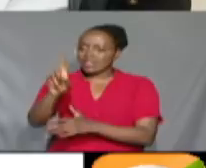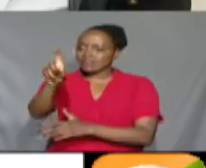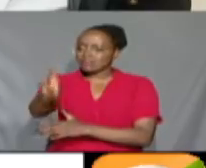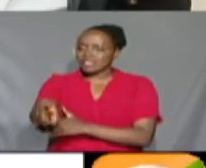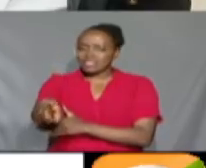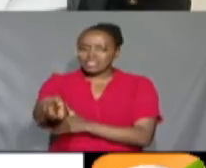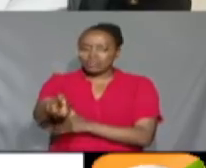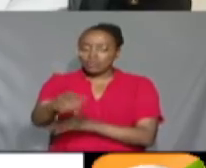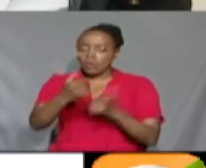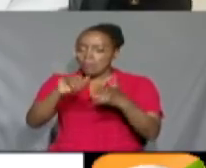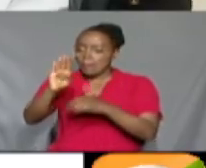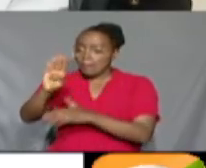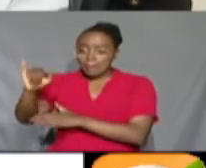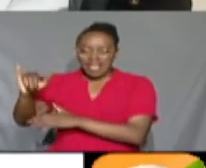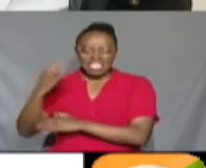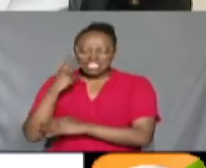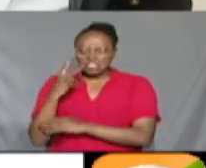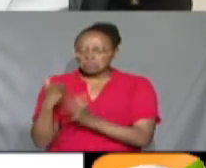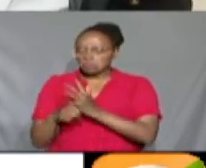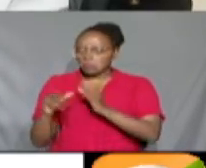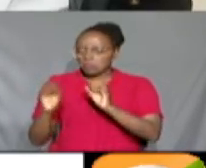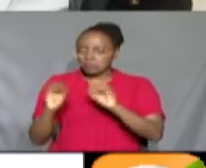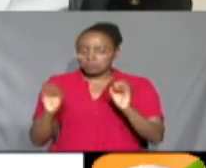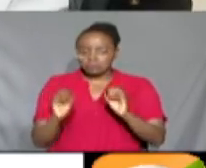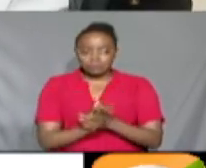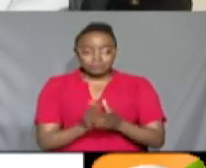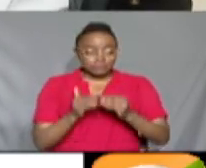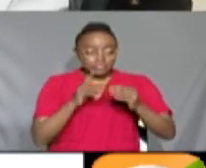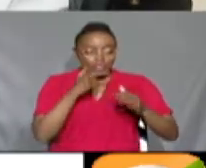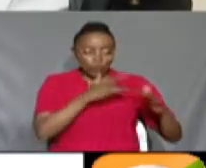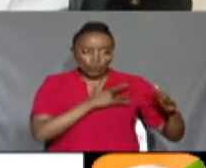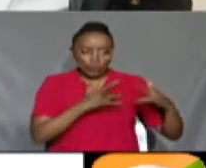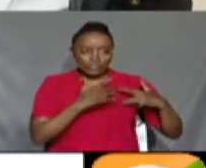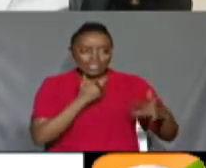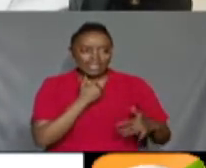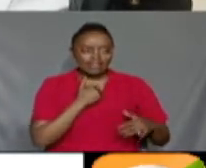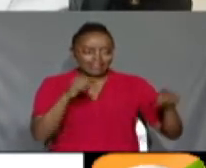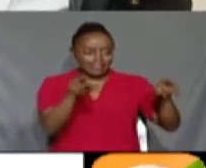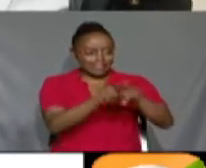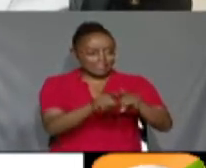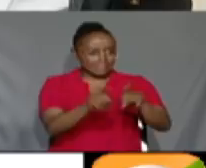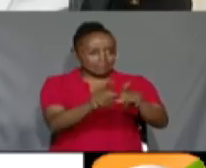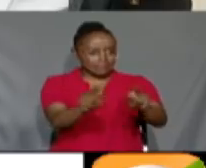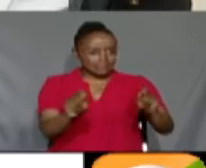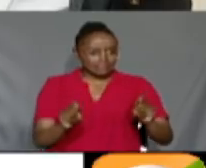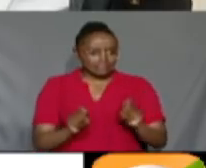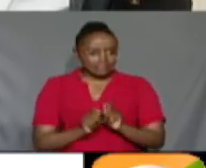was implementing the BBI. We've heard from a section of leaders who are concerned that it is the same team